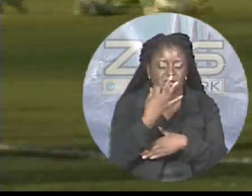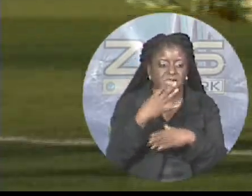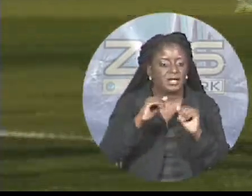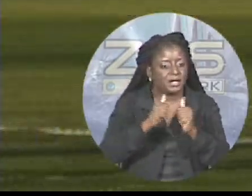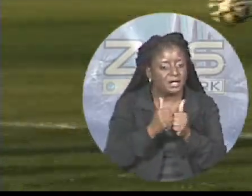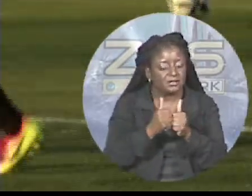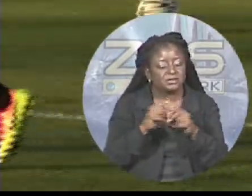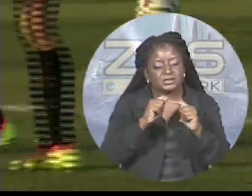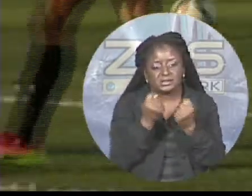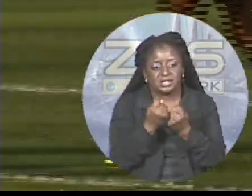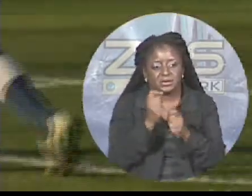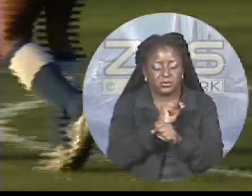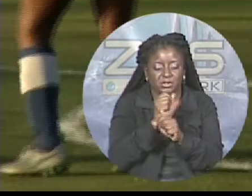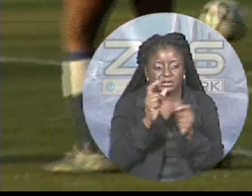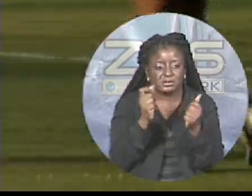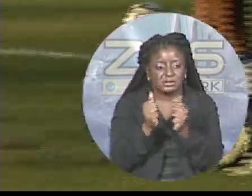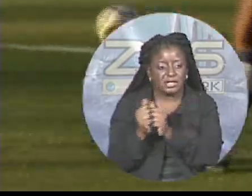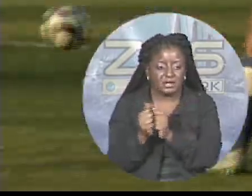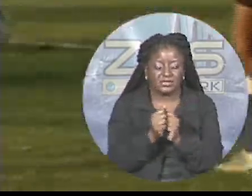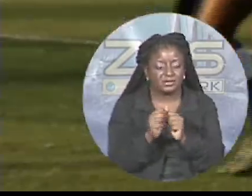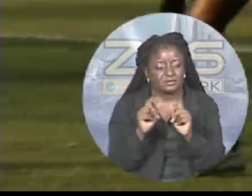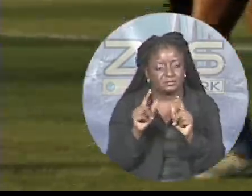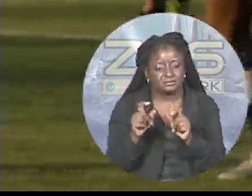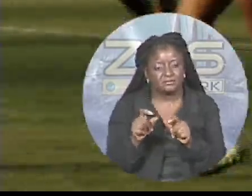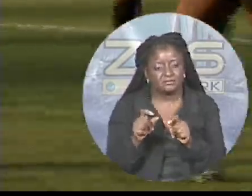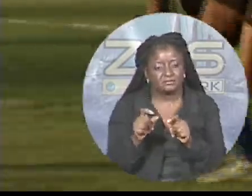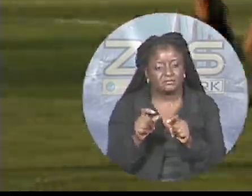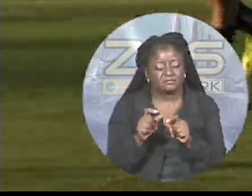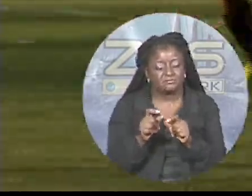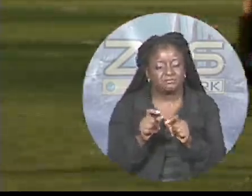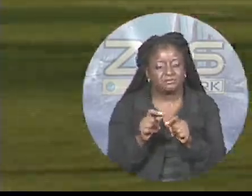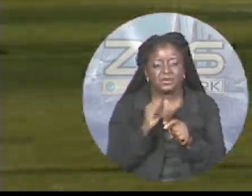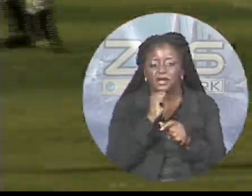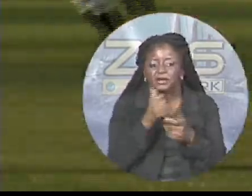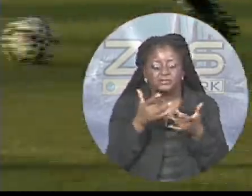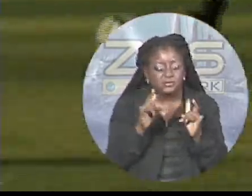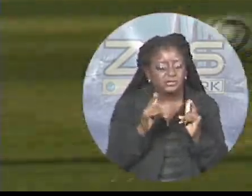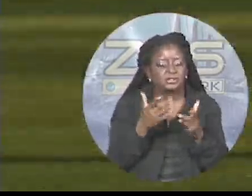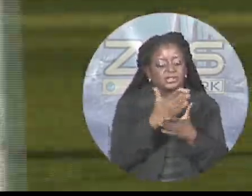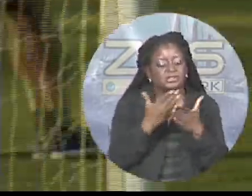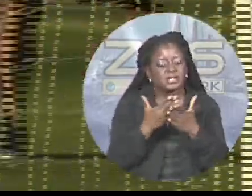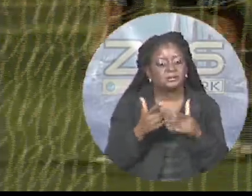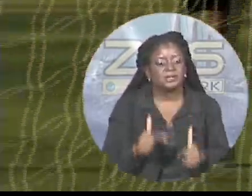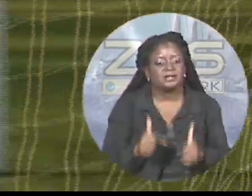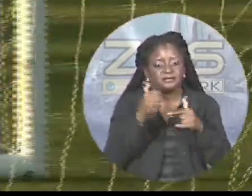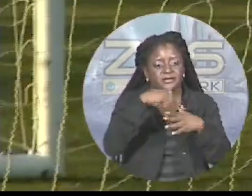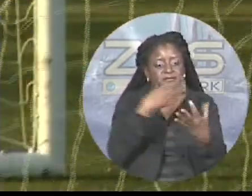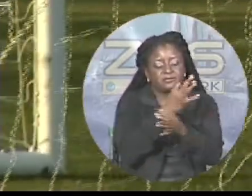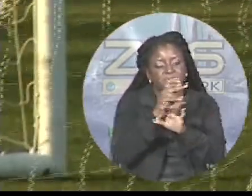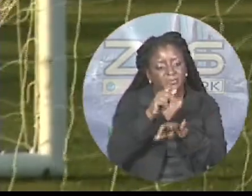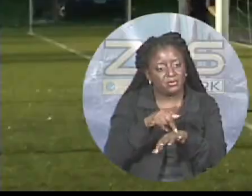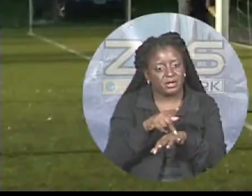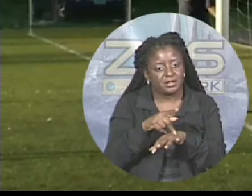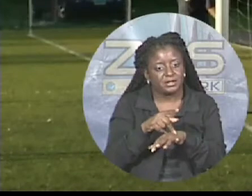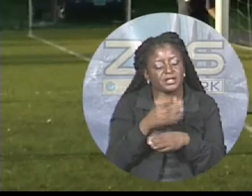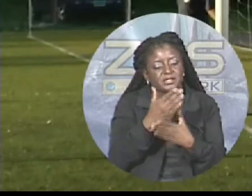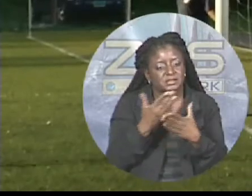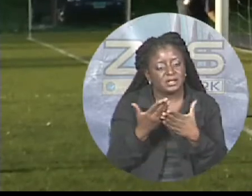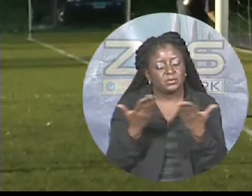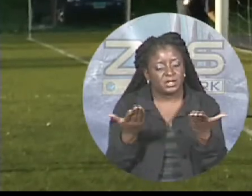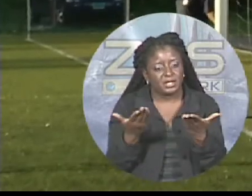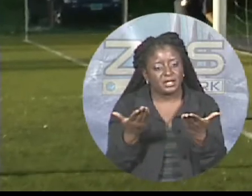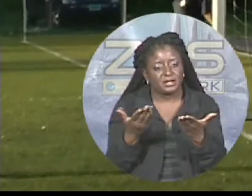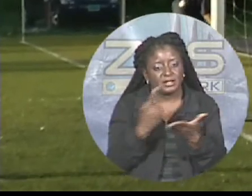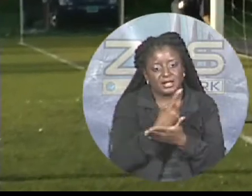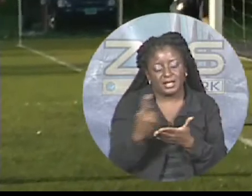now? Well, unfortunately, some of the girls live in Freeport, so I had a few of them here last week, and they've been here sporadically. I have one